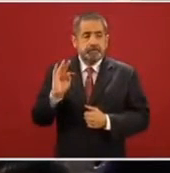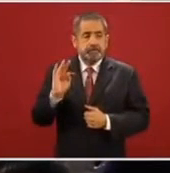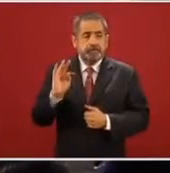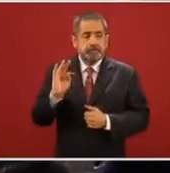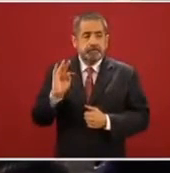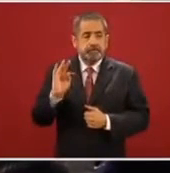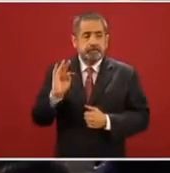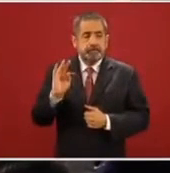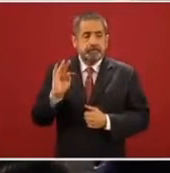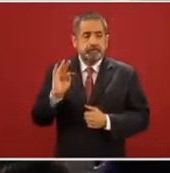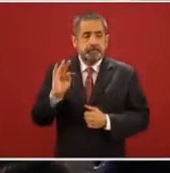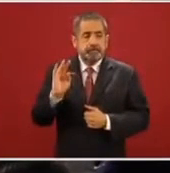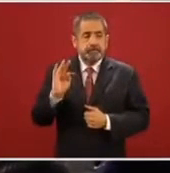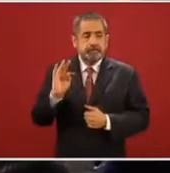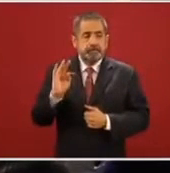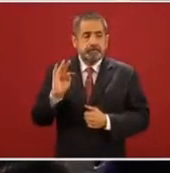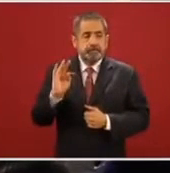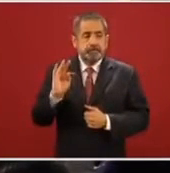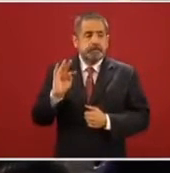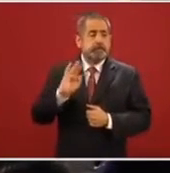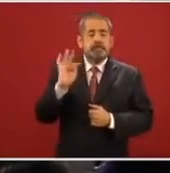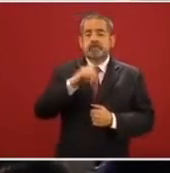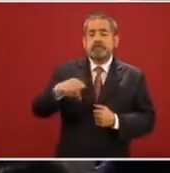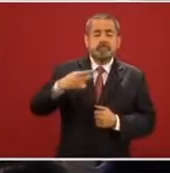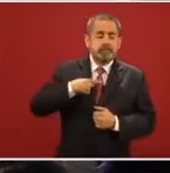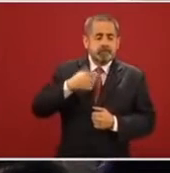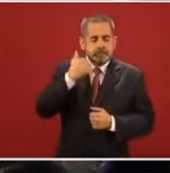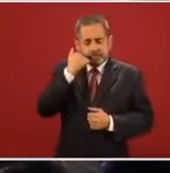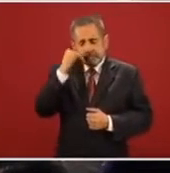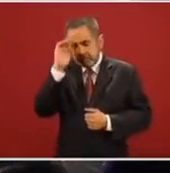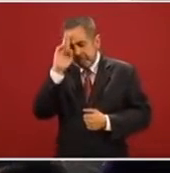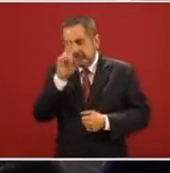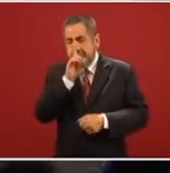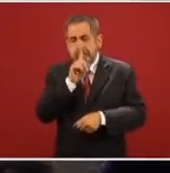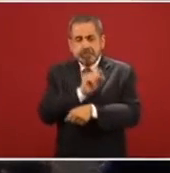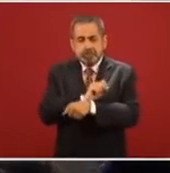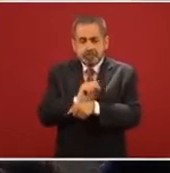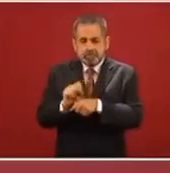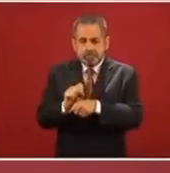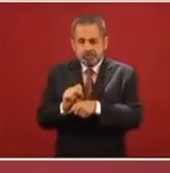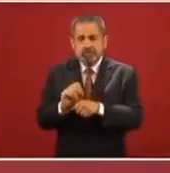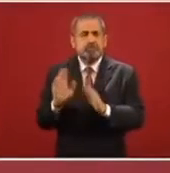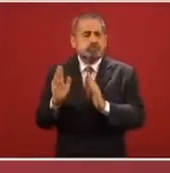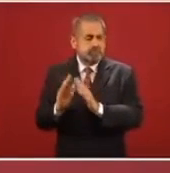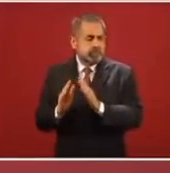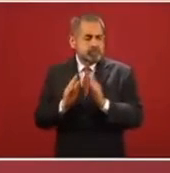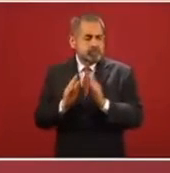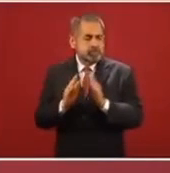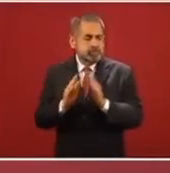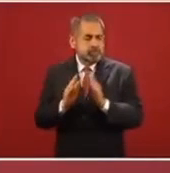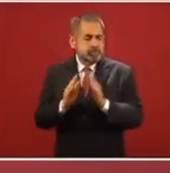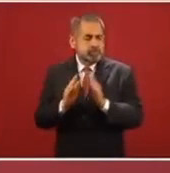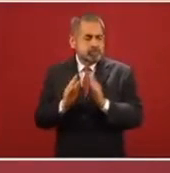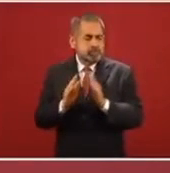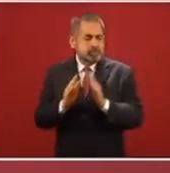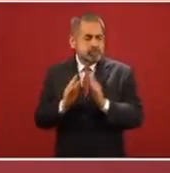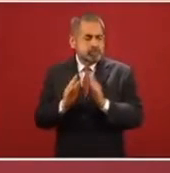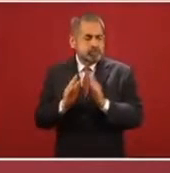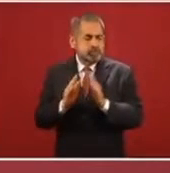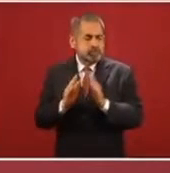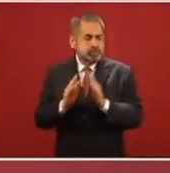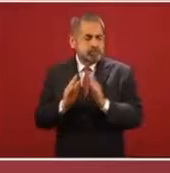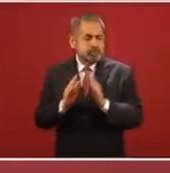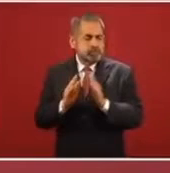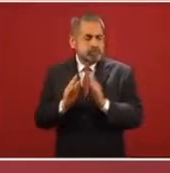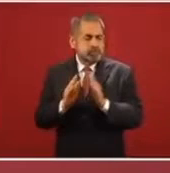have mild symptoms y que podrían mantenerse en una observación that could be